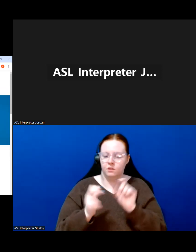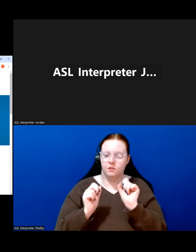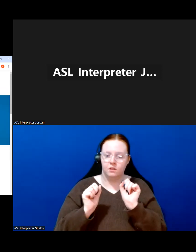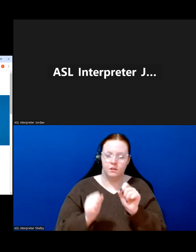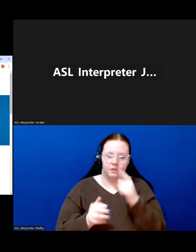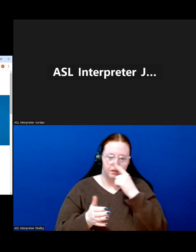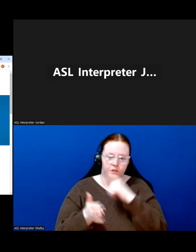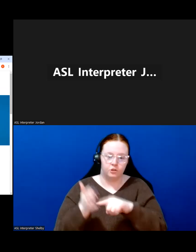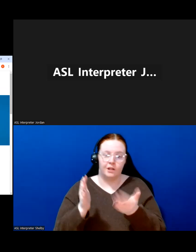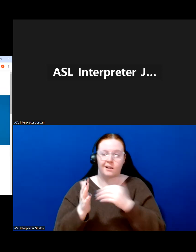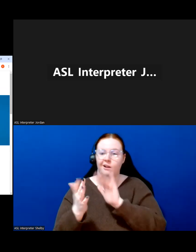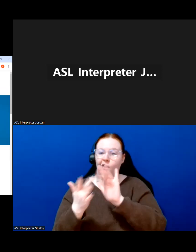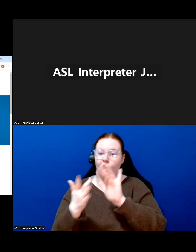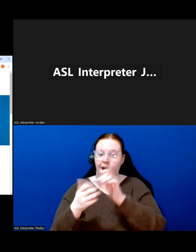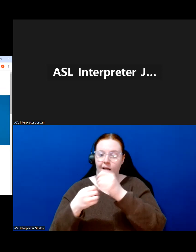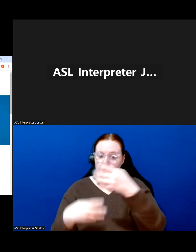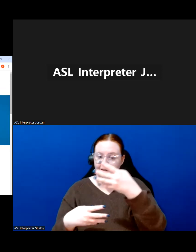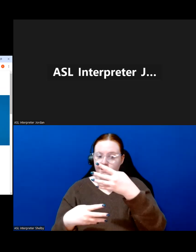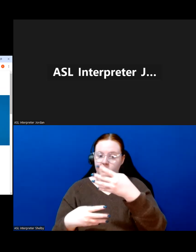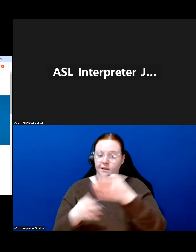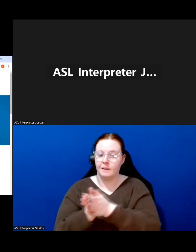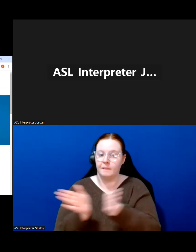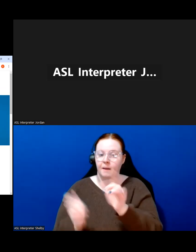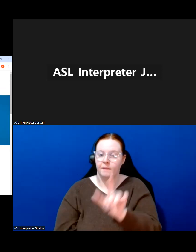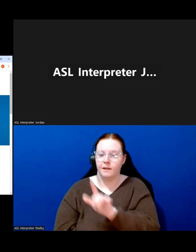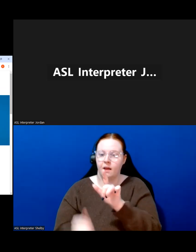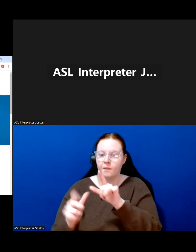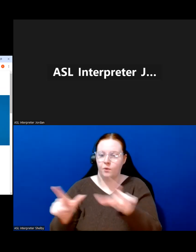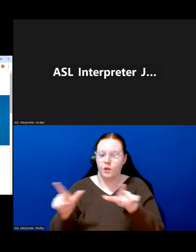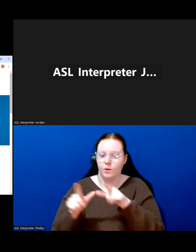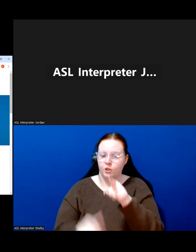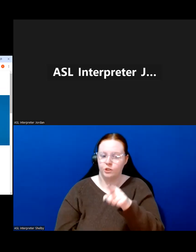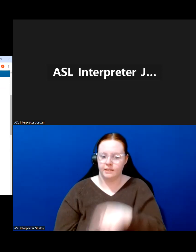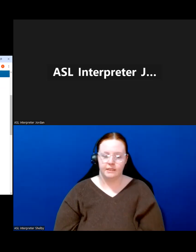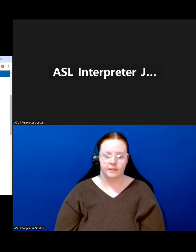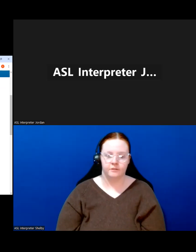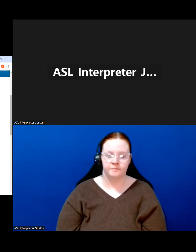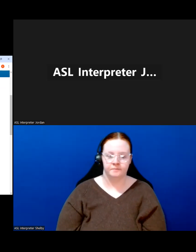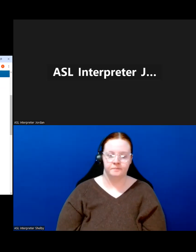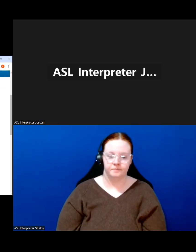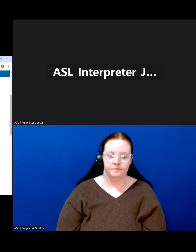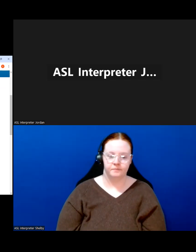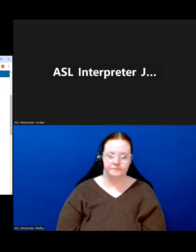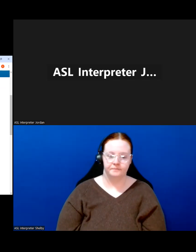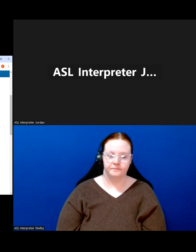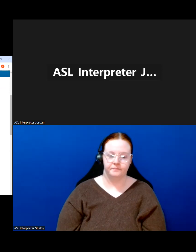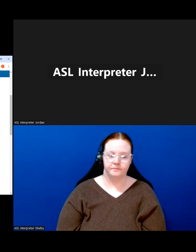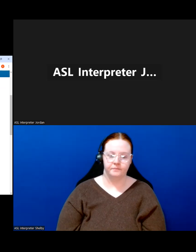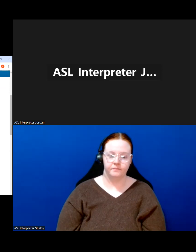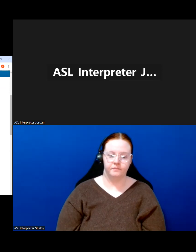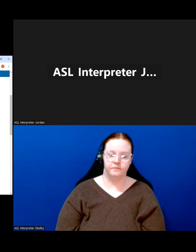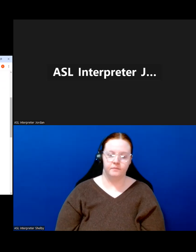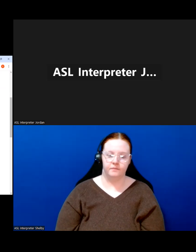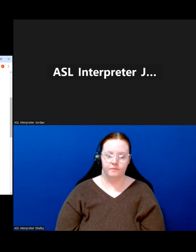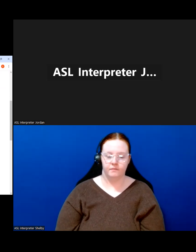to contacts and then the public library locations. And here you can figure out where your